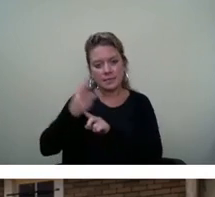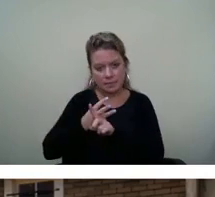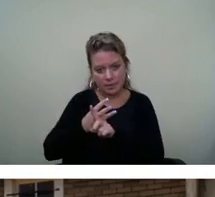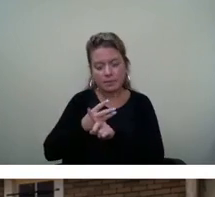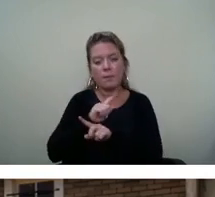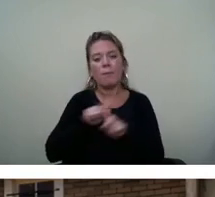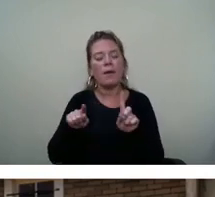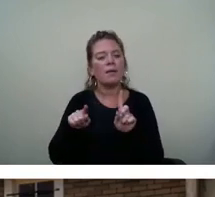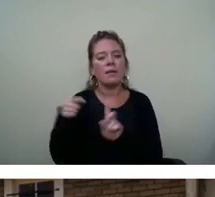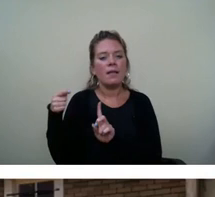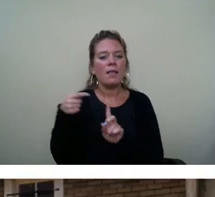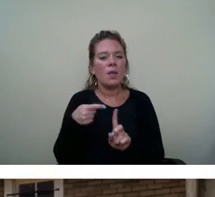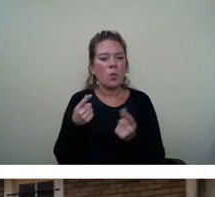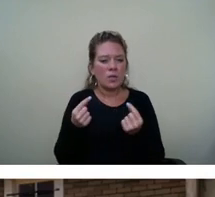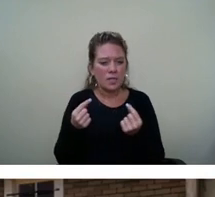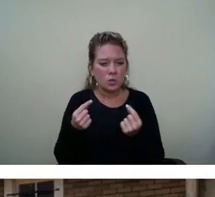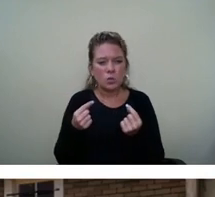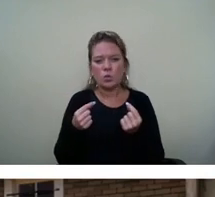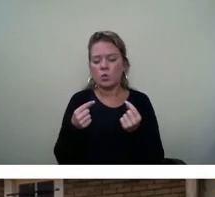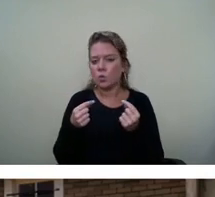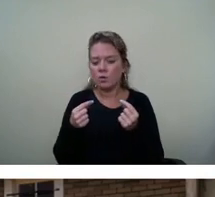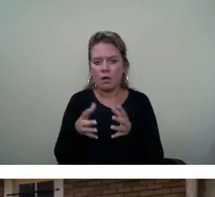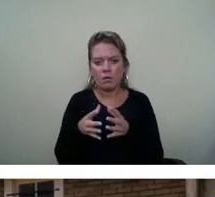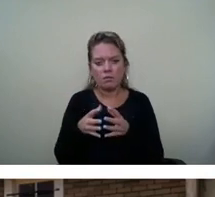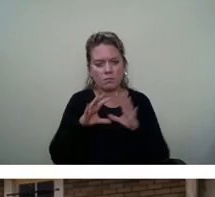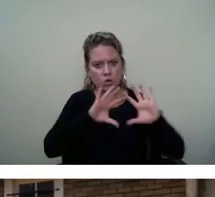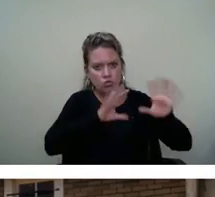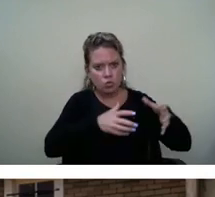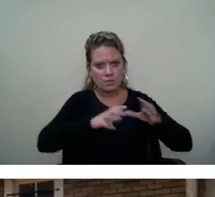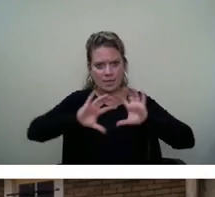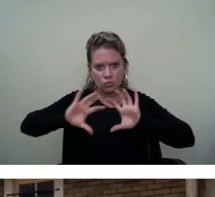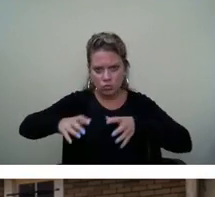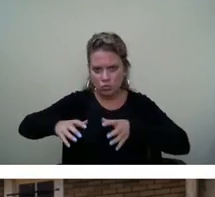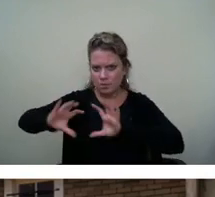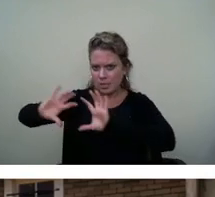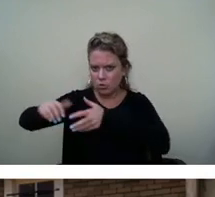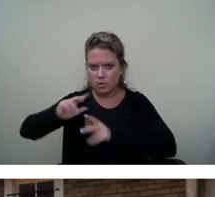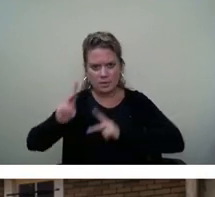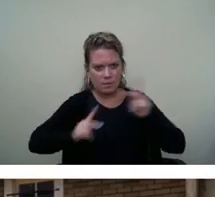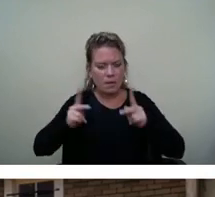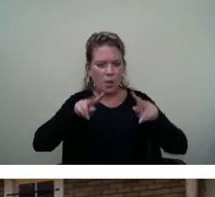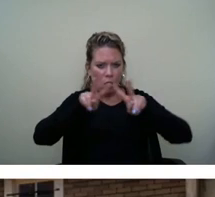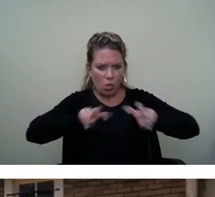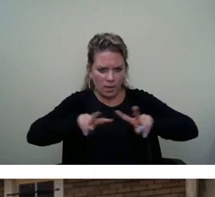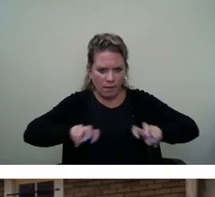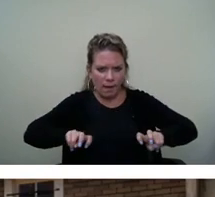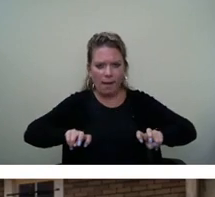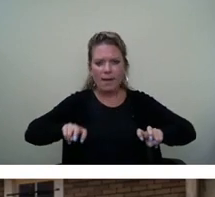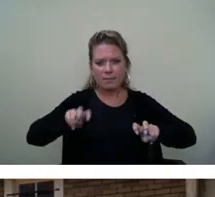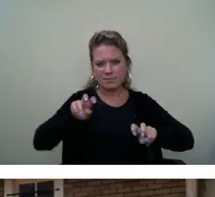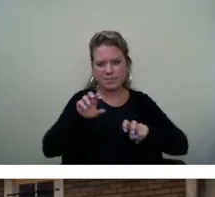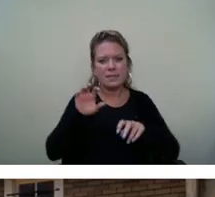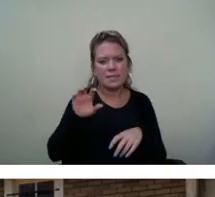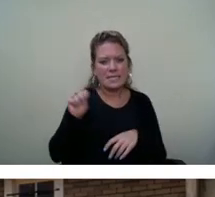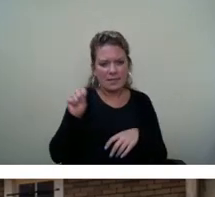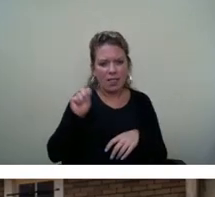they basically started taking batches and batches of people, looking at syphilis progression over 6 months.